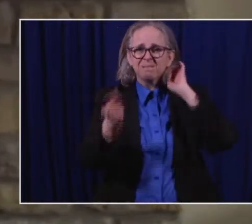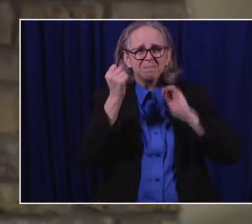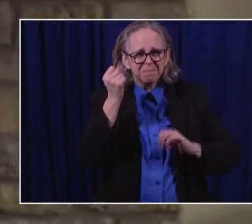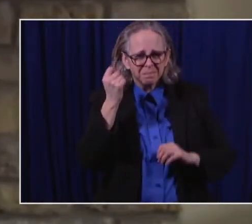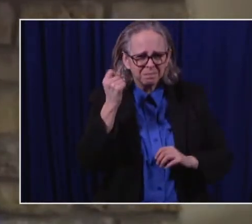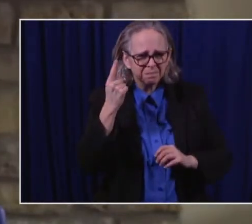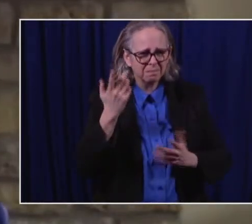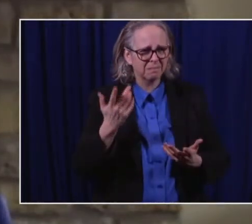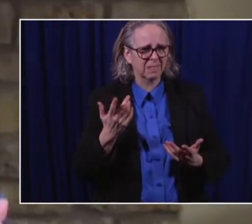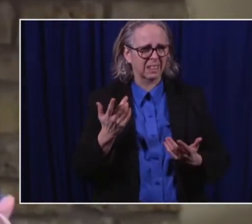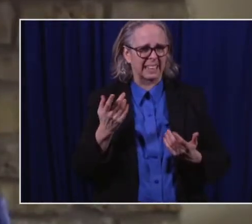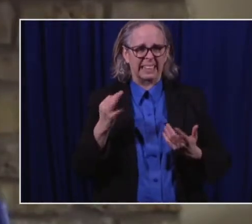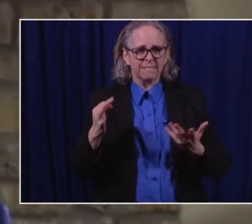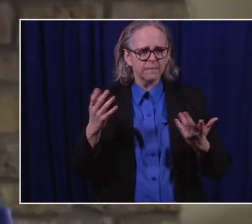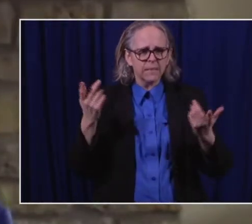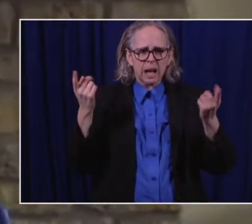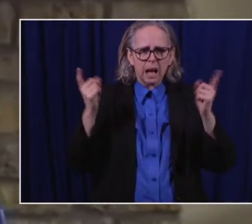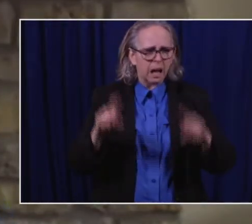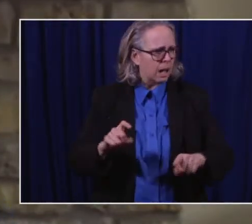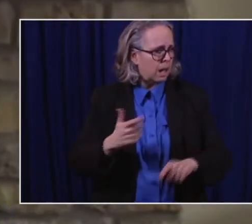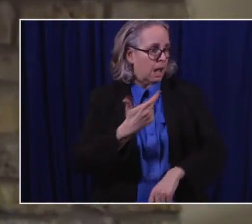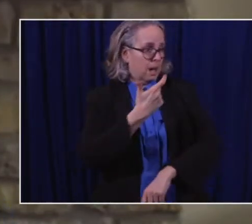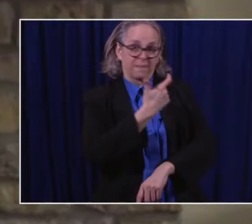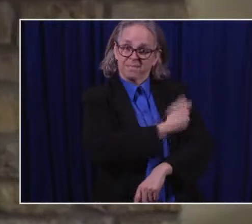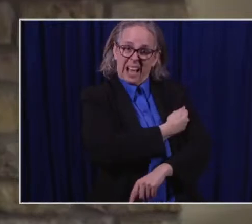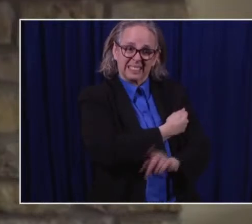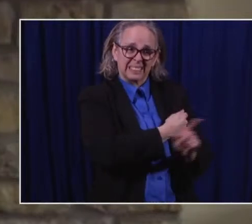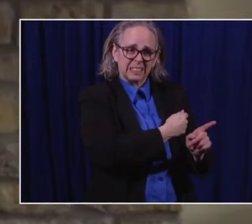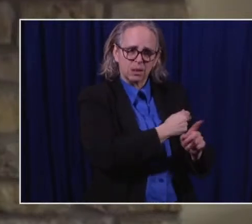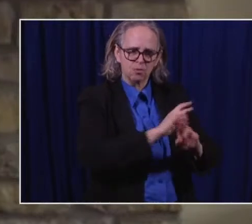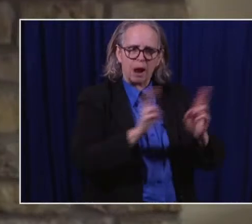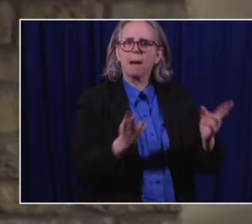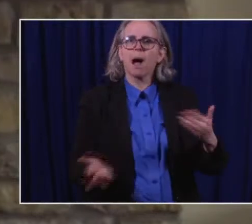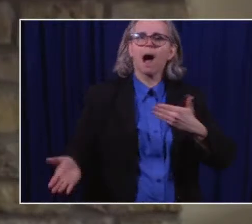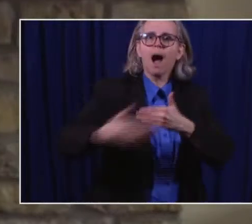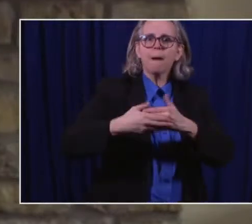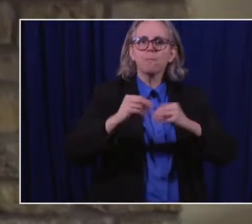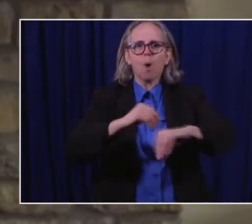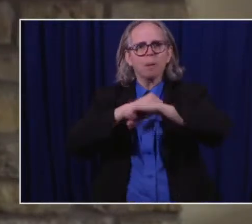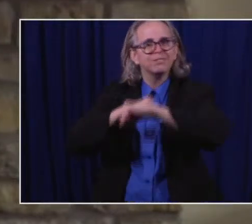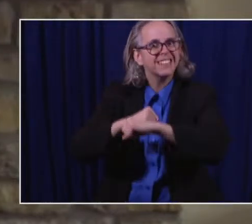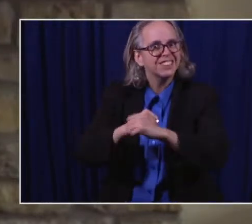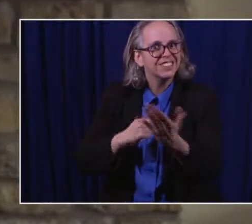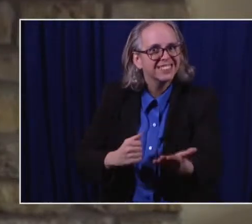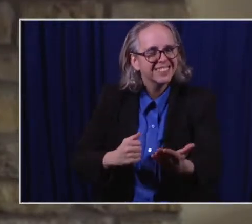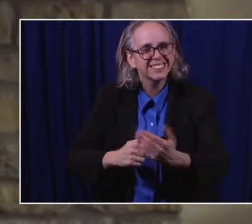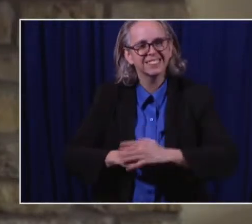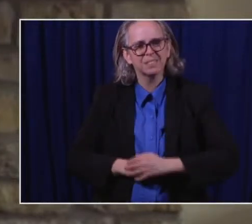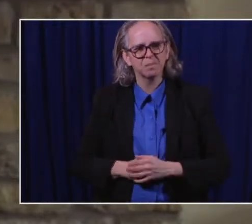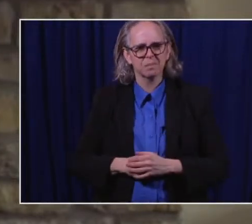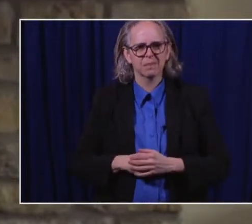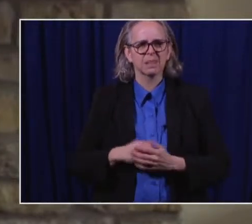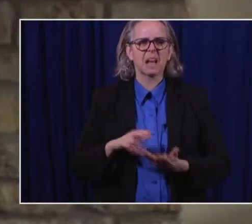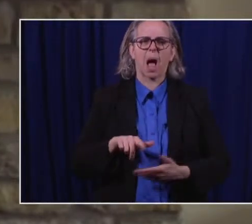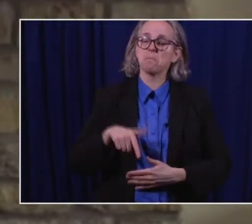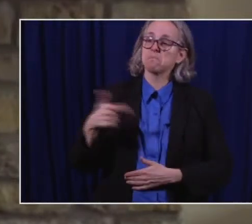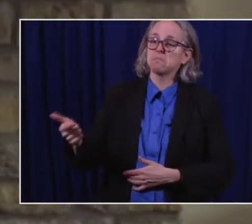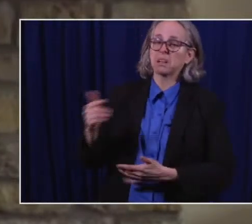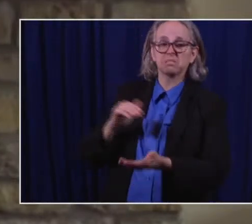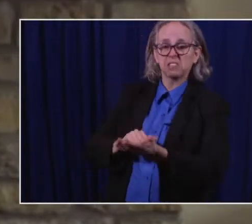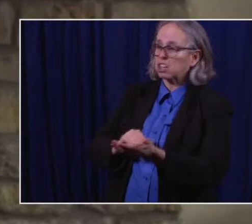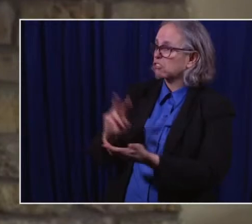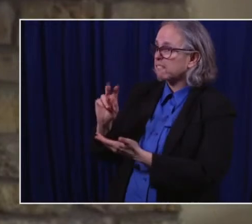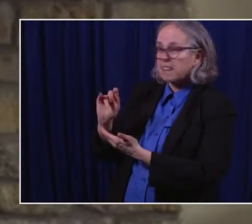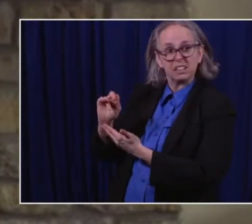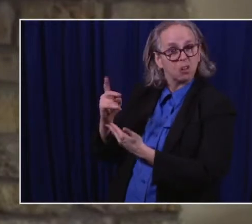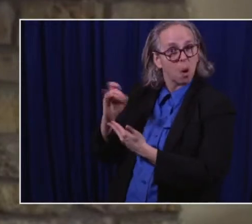shot. And I'll leave it to Dr. Vanderhoff just to take it here for a moment and talk about the value of that first shot, because